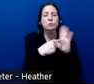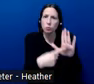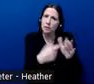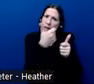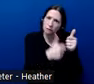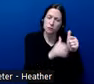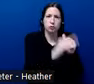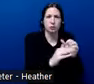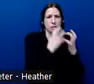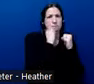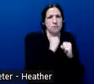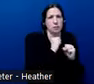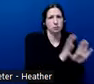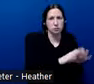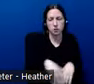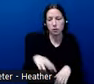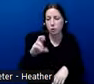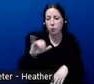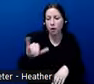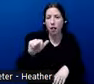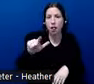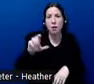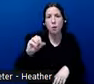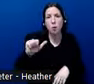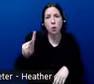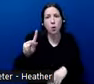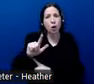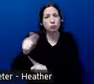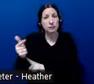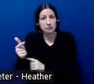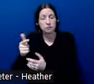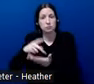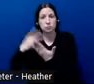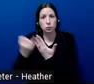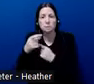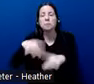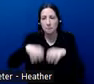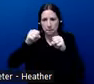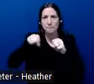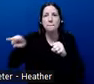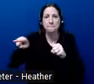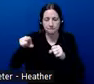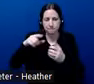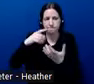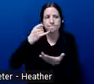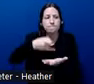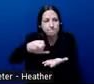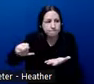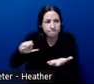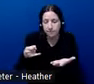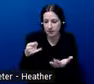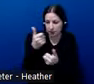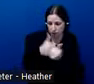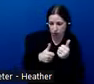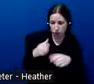Alternate Program are working on a garden project. Their hand-painted rocks will be combined with larger ones